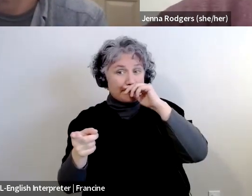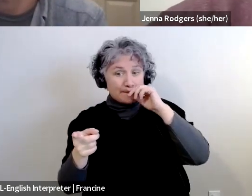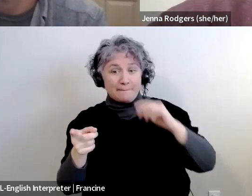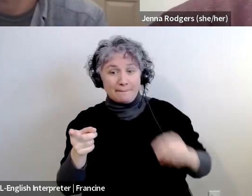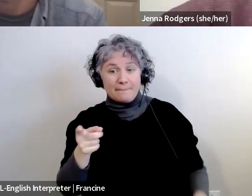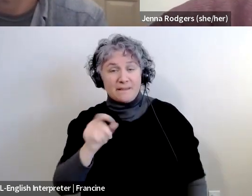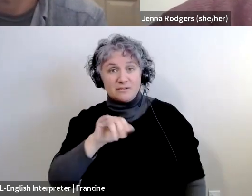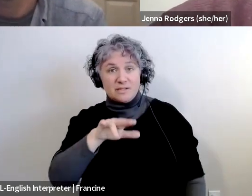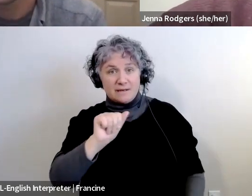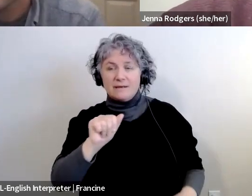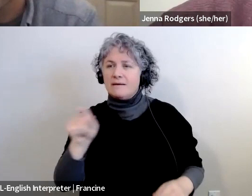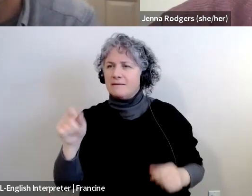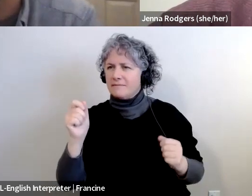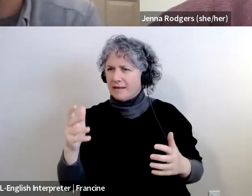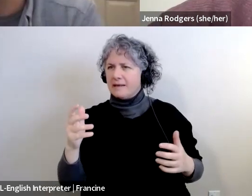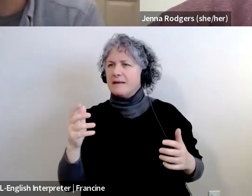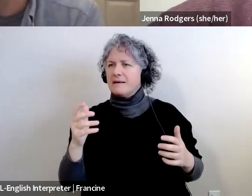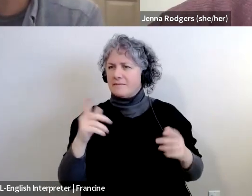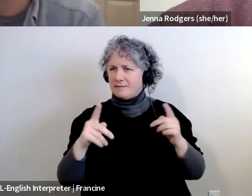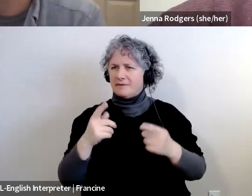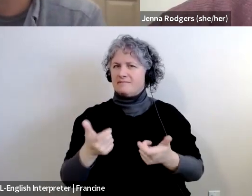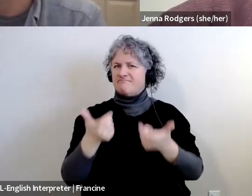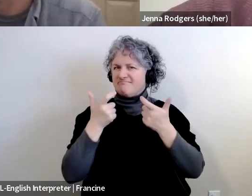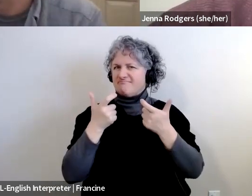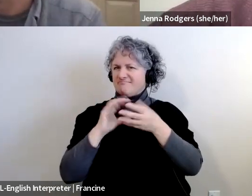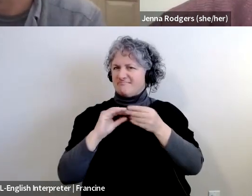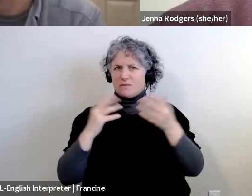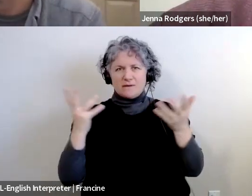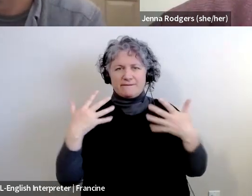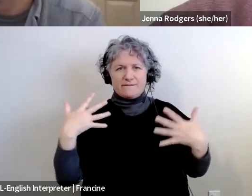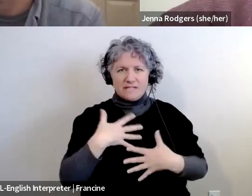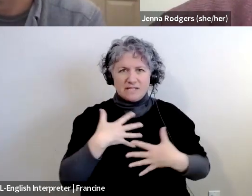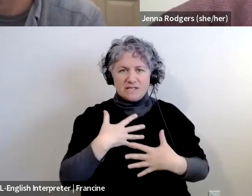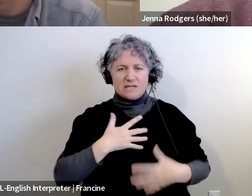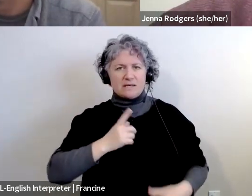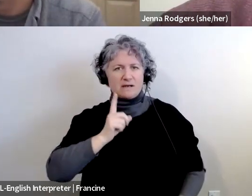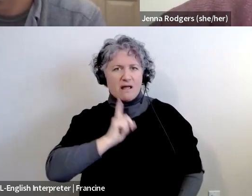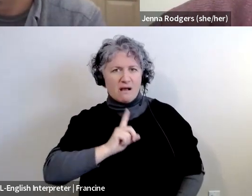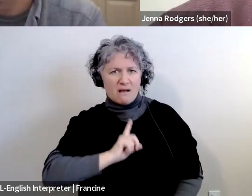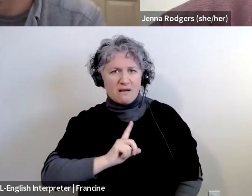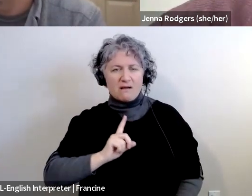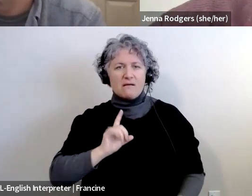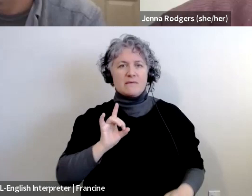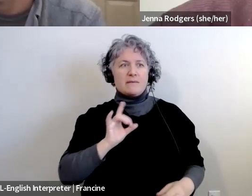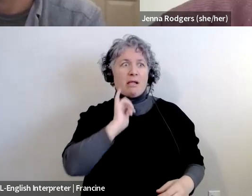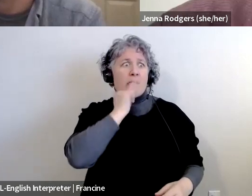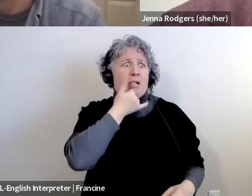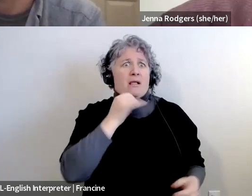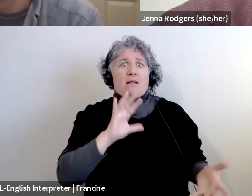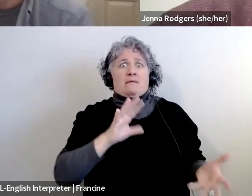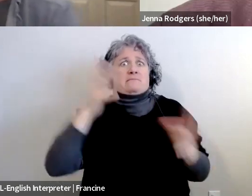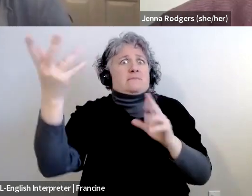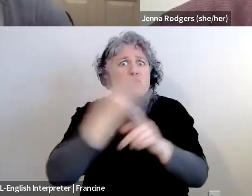hone in on fear or social alienation, accidentally making things worse, or of not having the